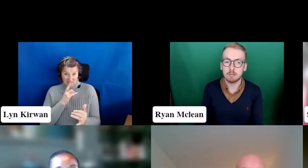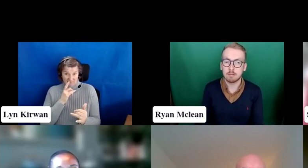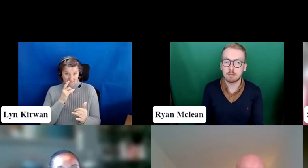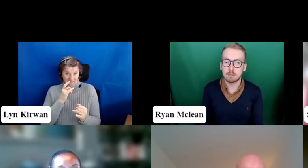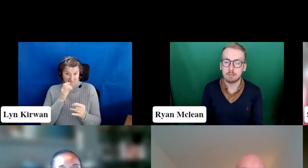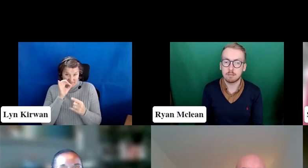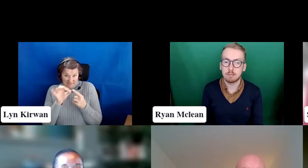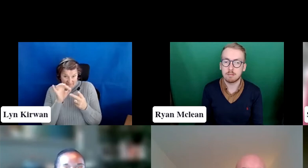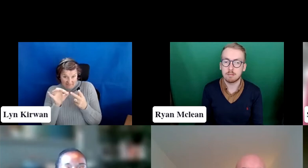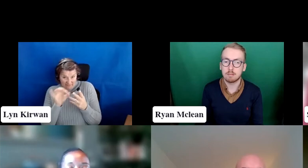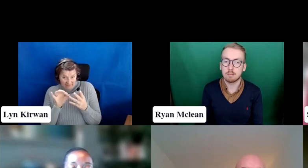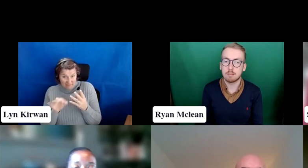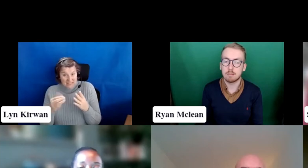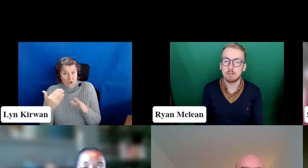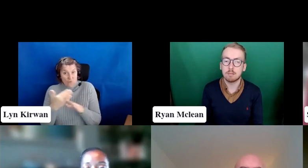undertaking.